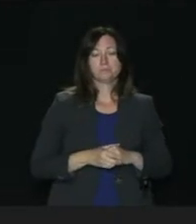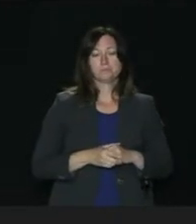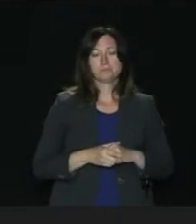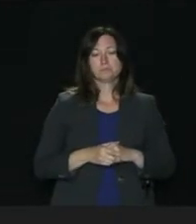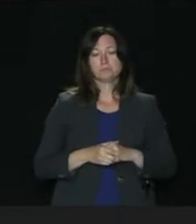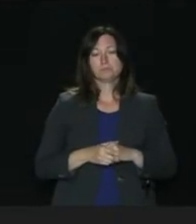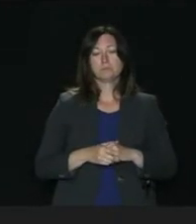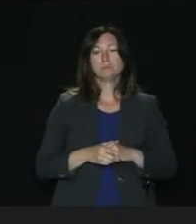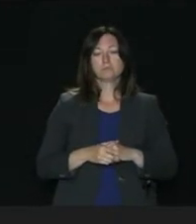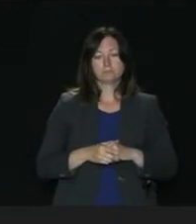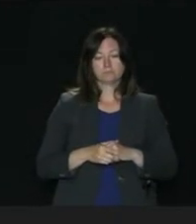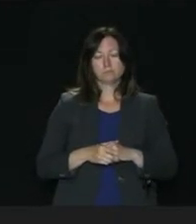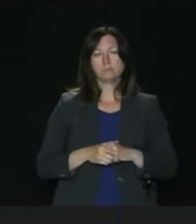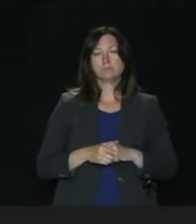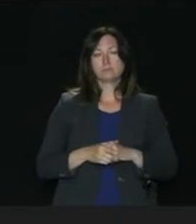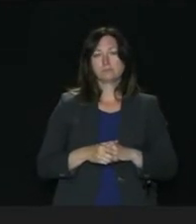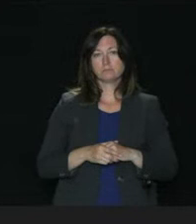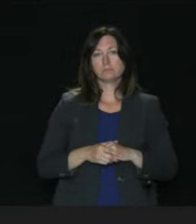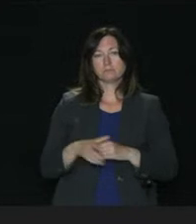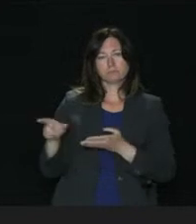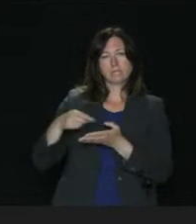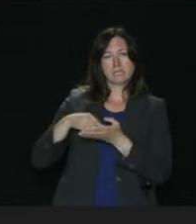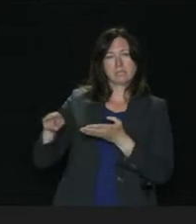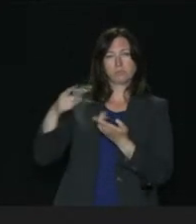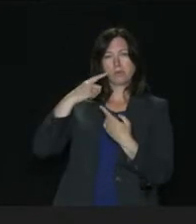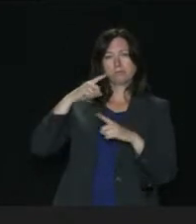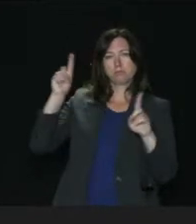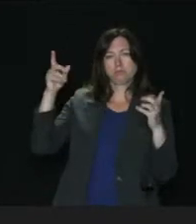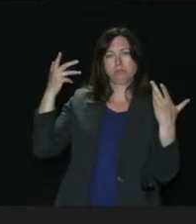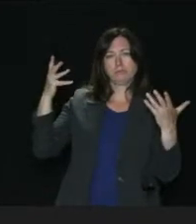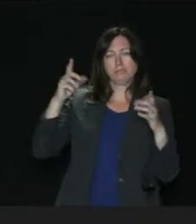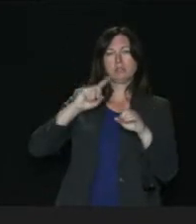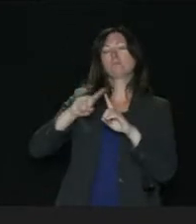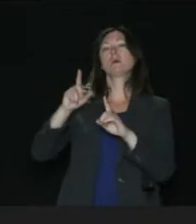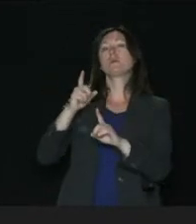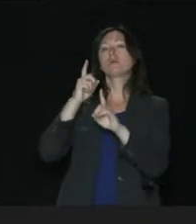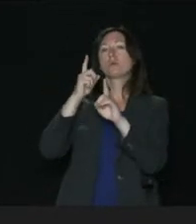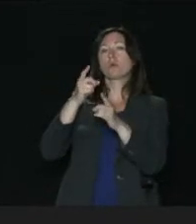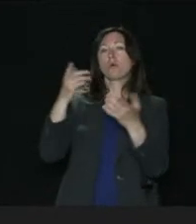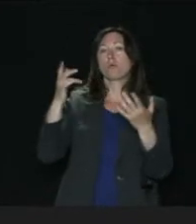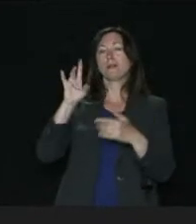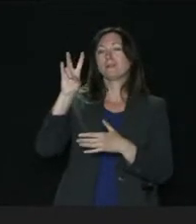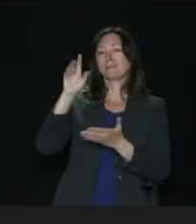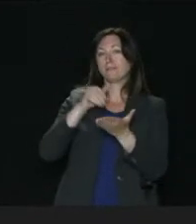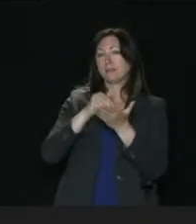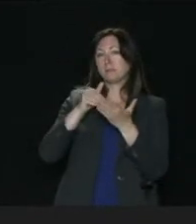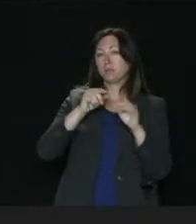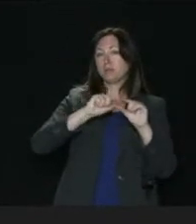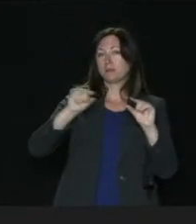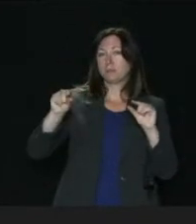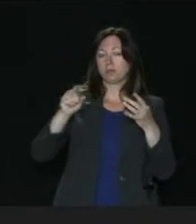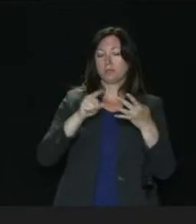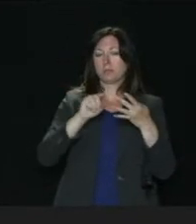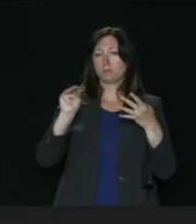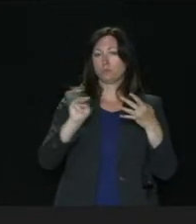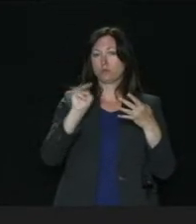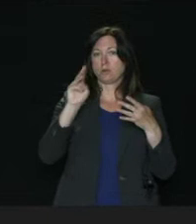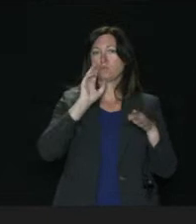As announced earlier this week, we are tracking to distribute 7 million doses of Moderna by the end of the